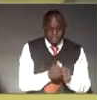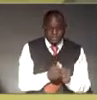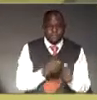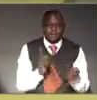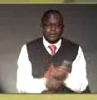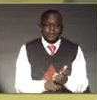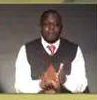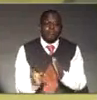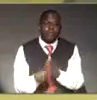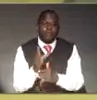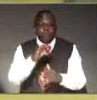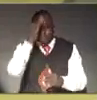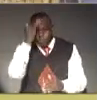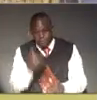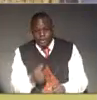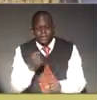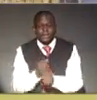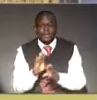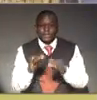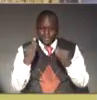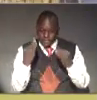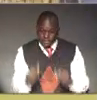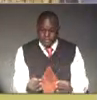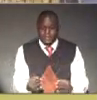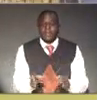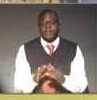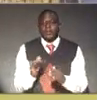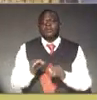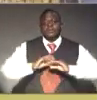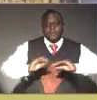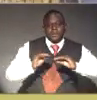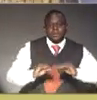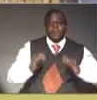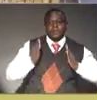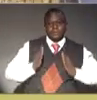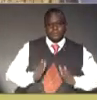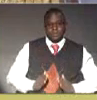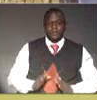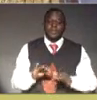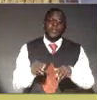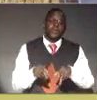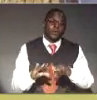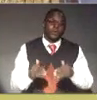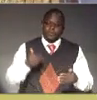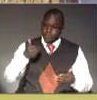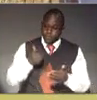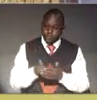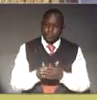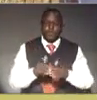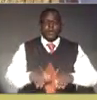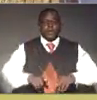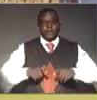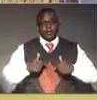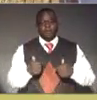notch of why he had done all that he had done. He came to teach mankind the way to live a good life. Now he